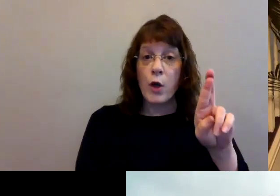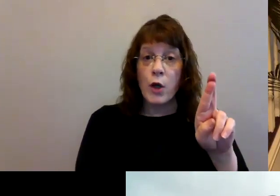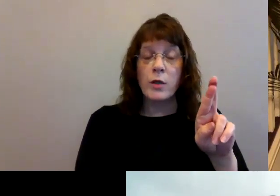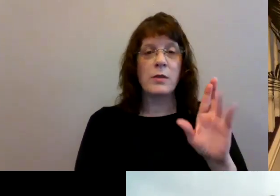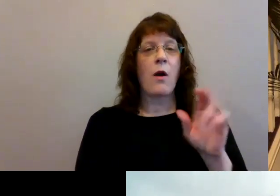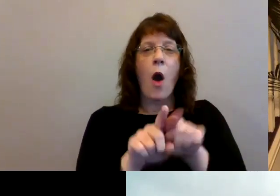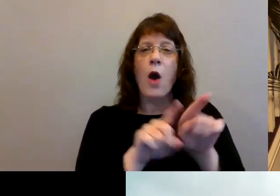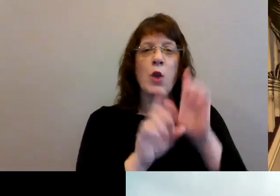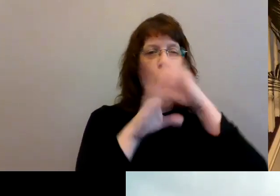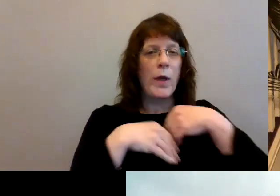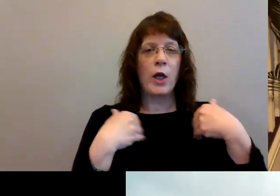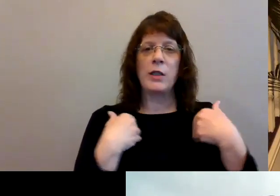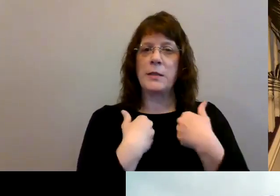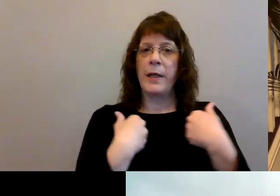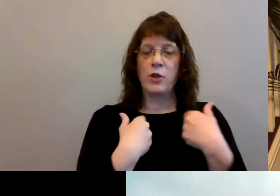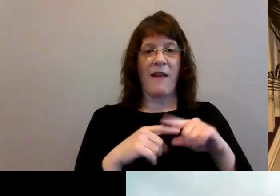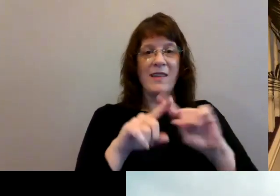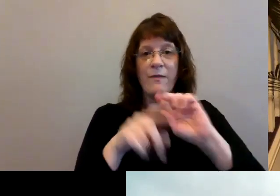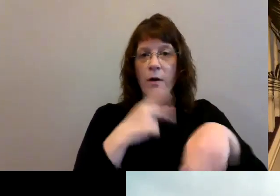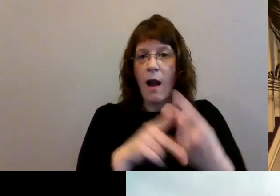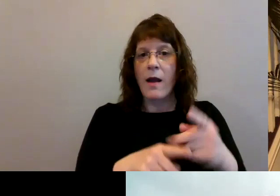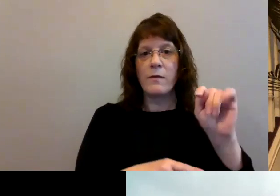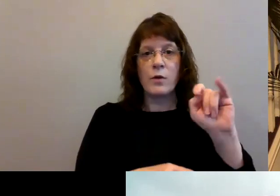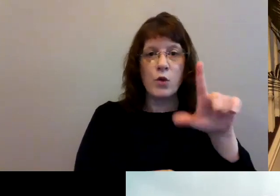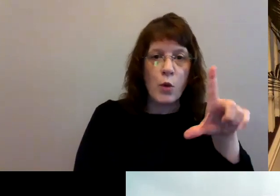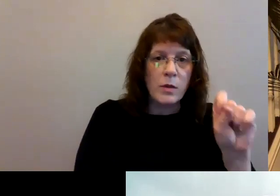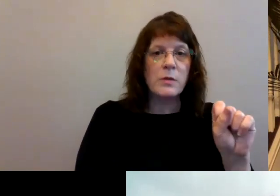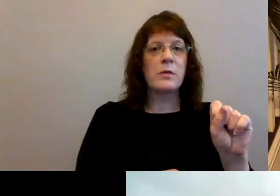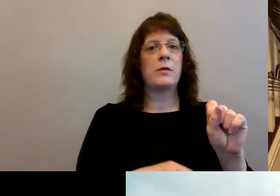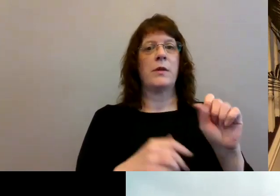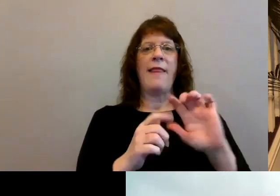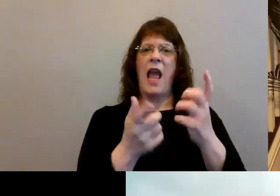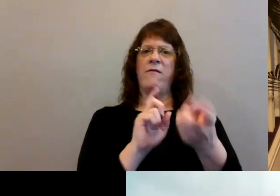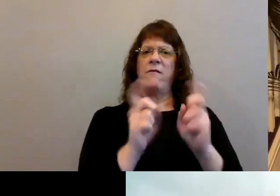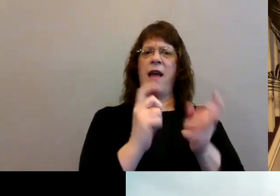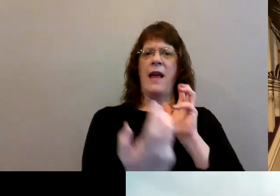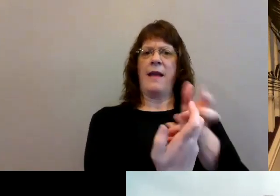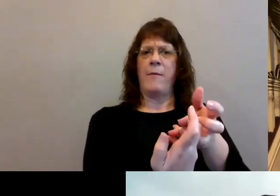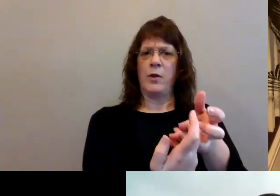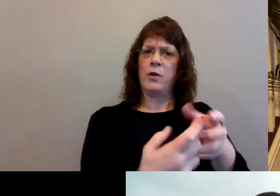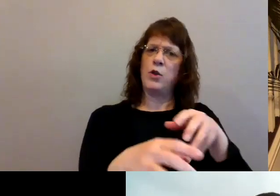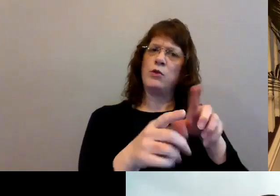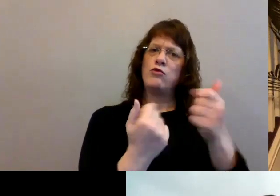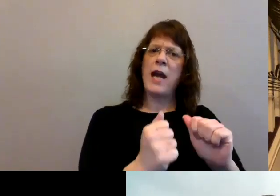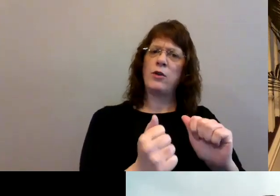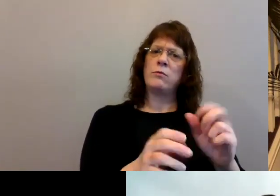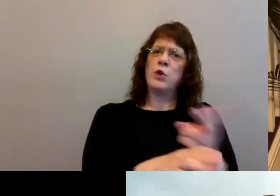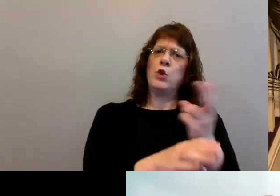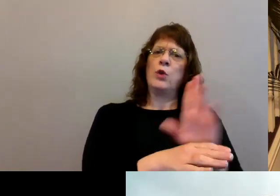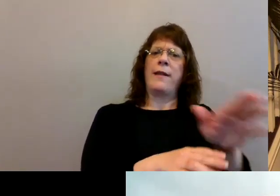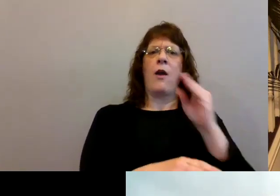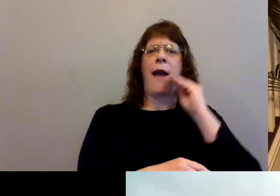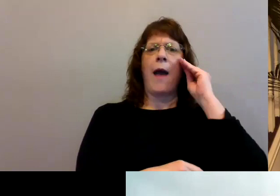use different types of tools and have evolved different adaptation to exploit their habitat and basically find